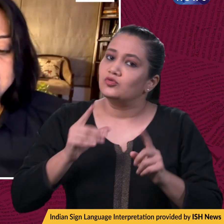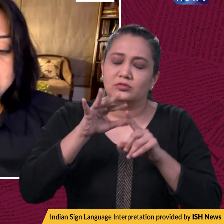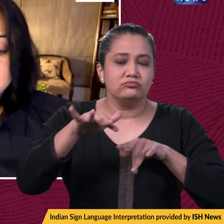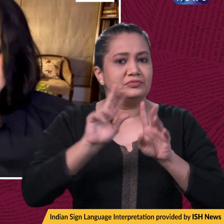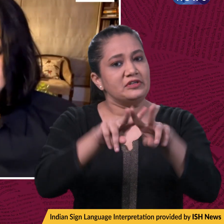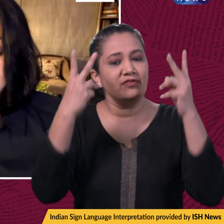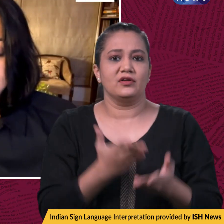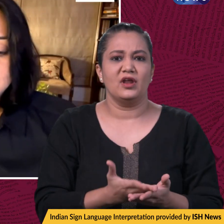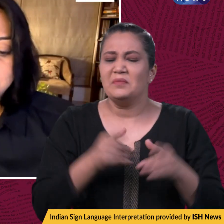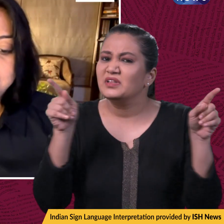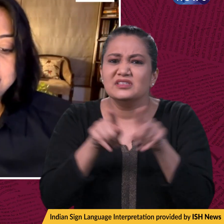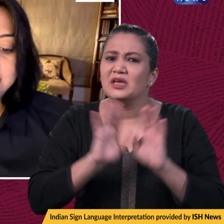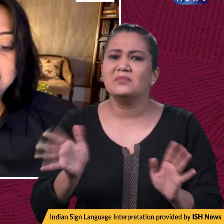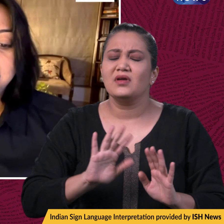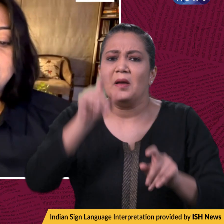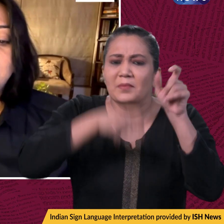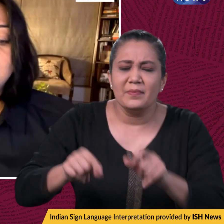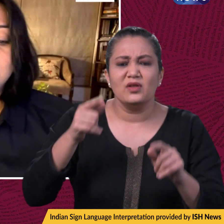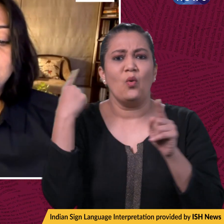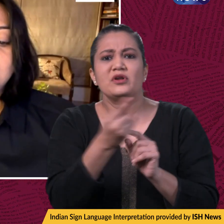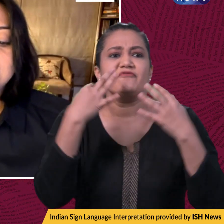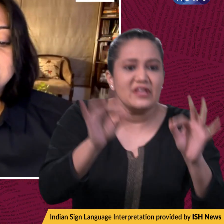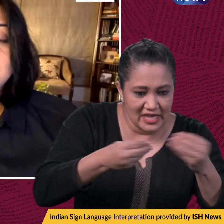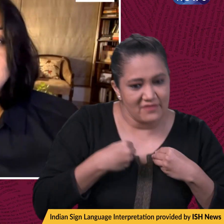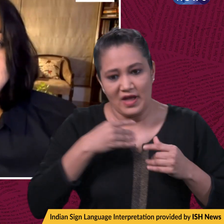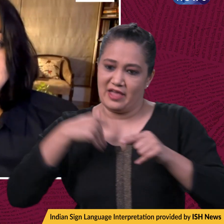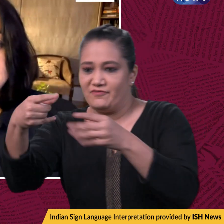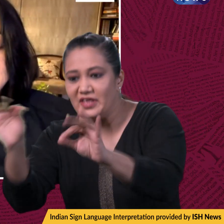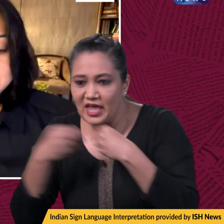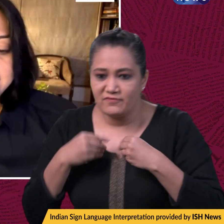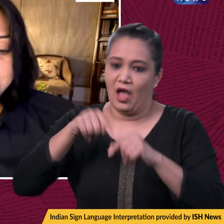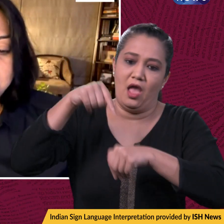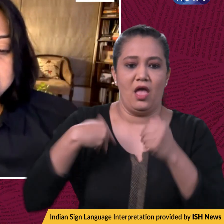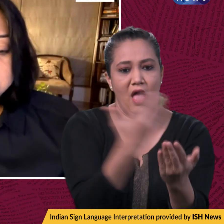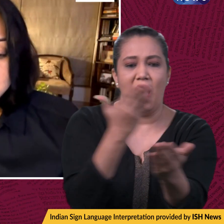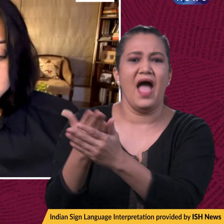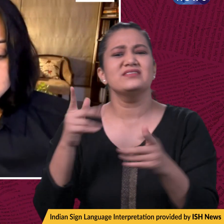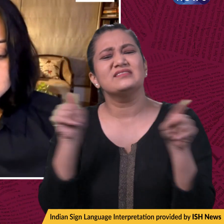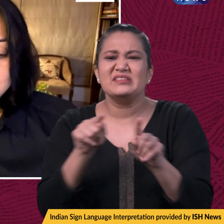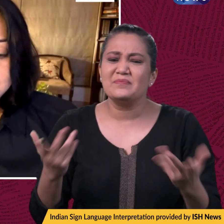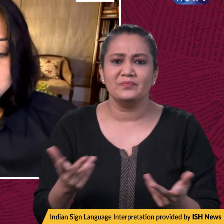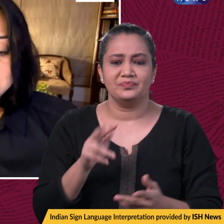city. It doesn't look that way today. They're being fought on what is free." Delhi reported